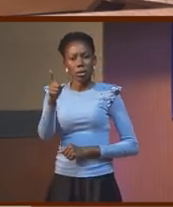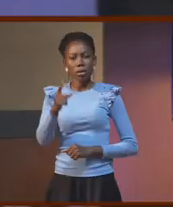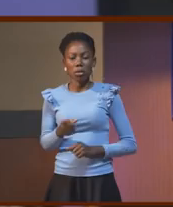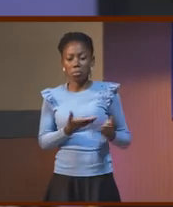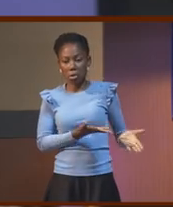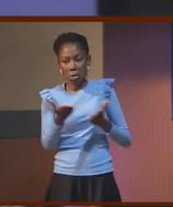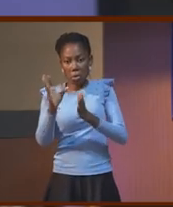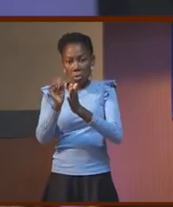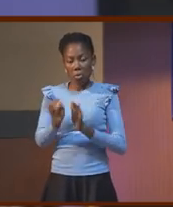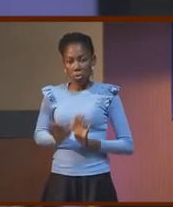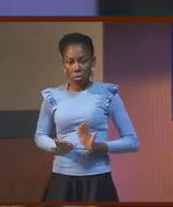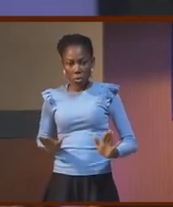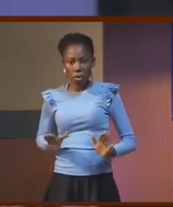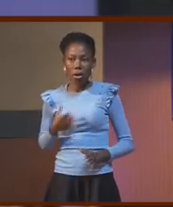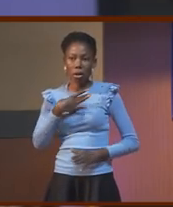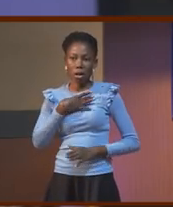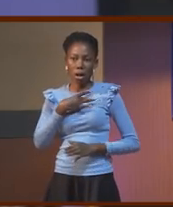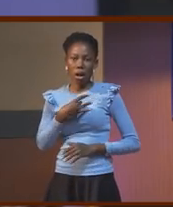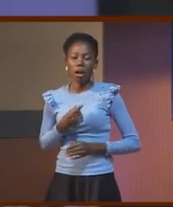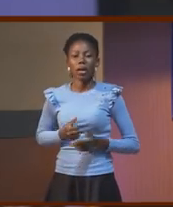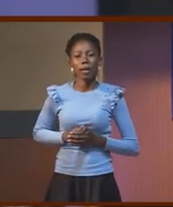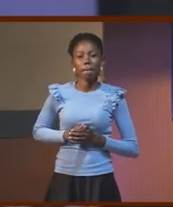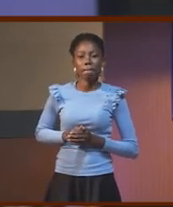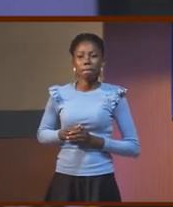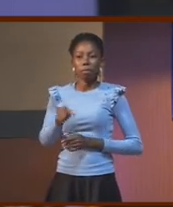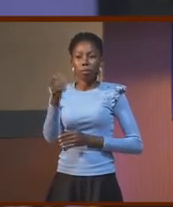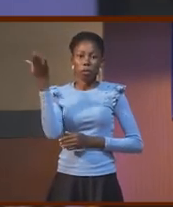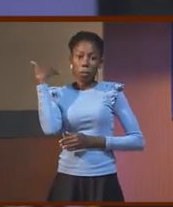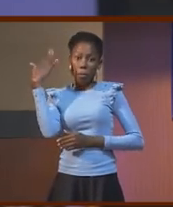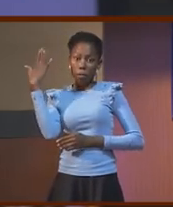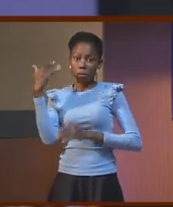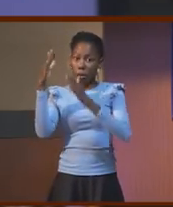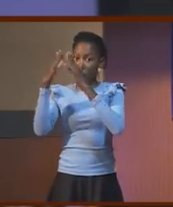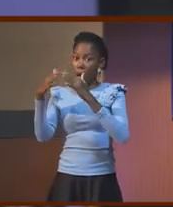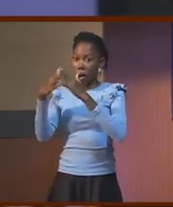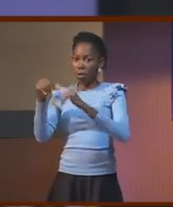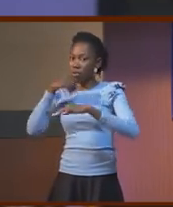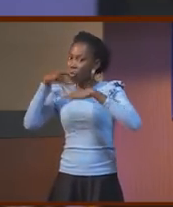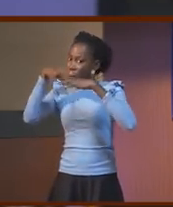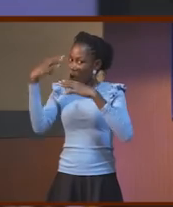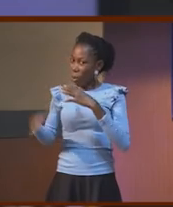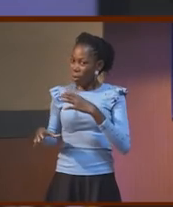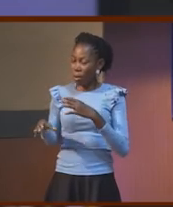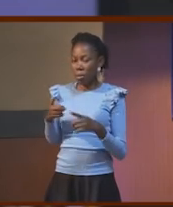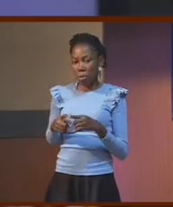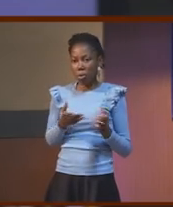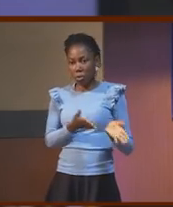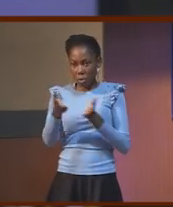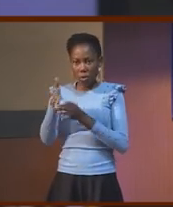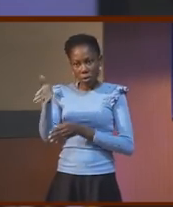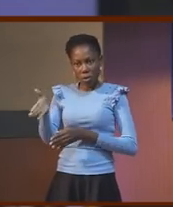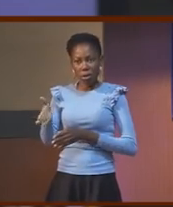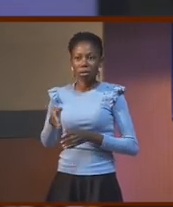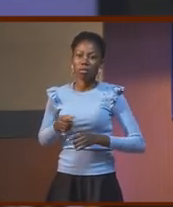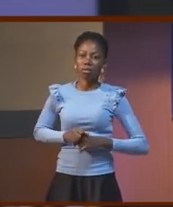take the children to our own structure that we raised at Aton. So right now, we are living